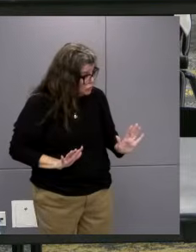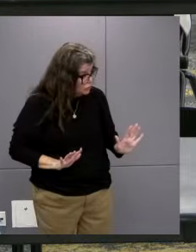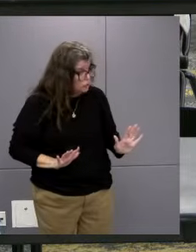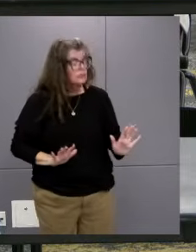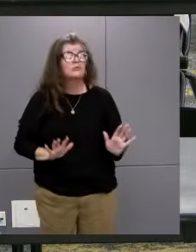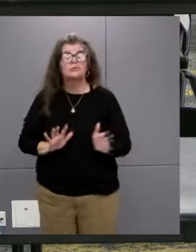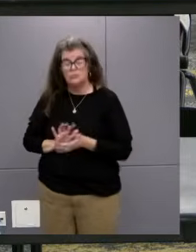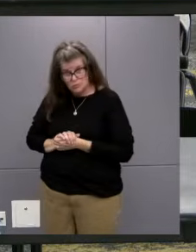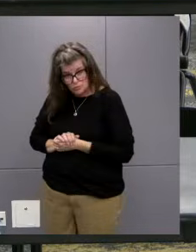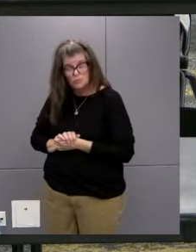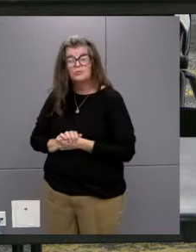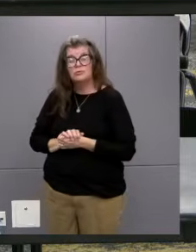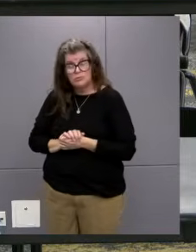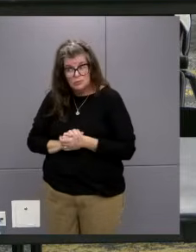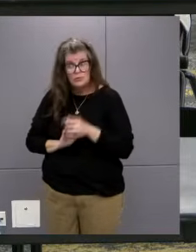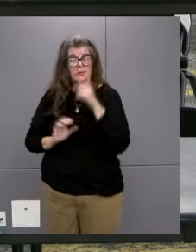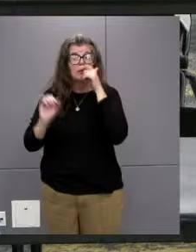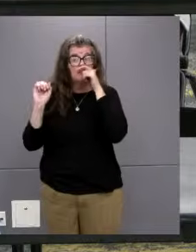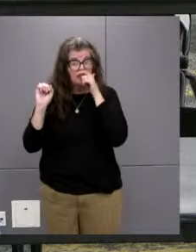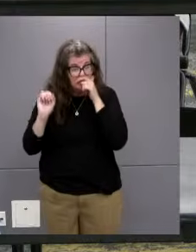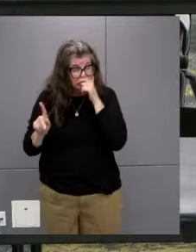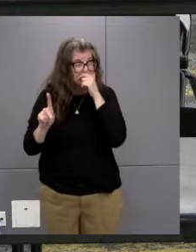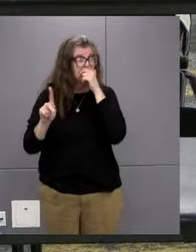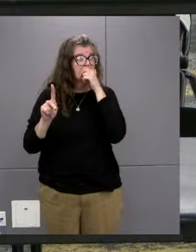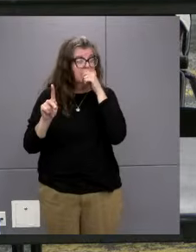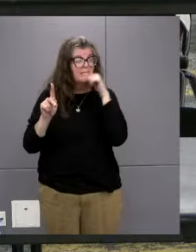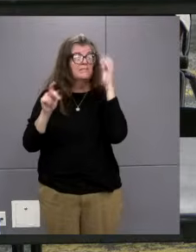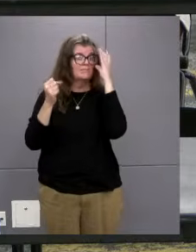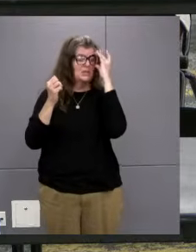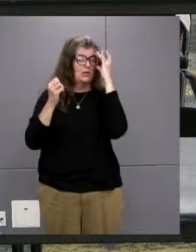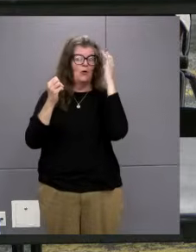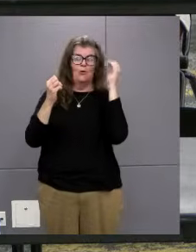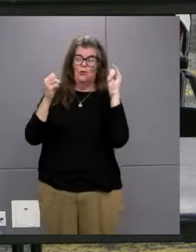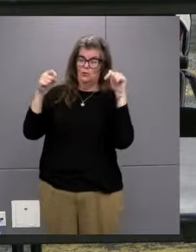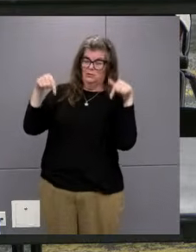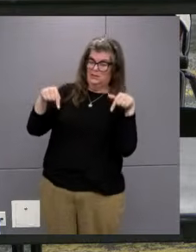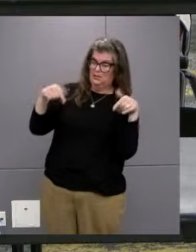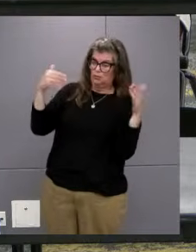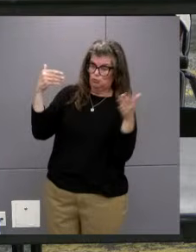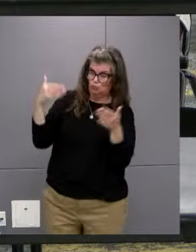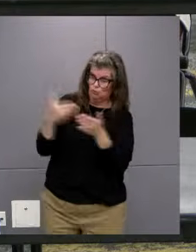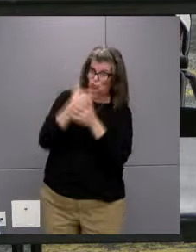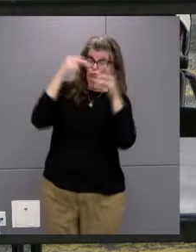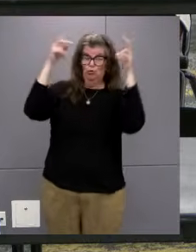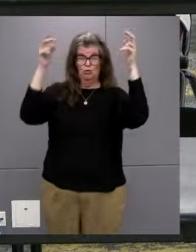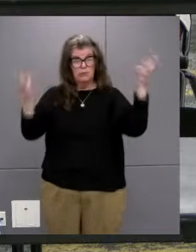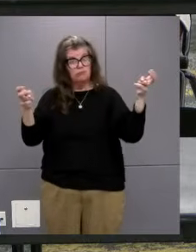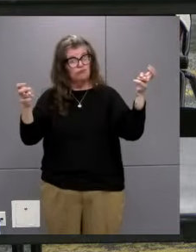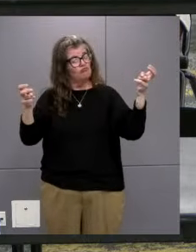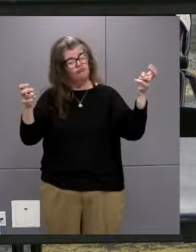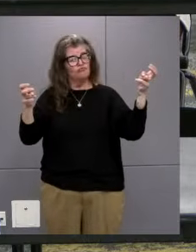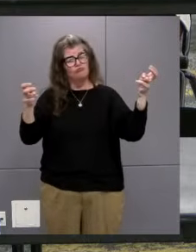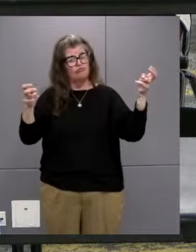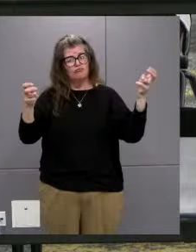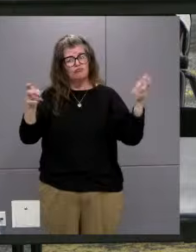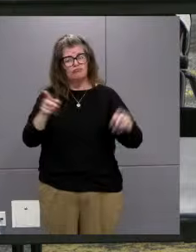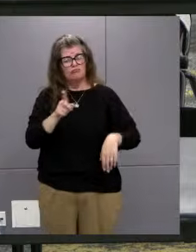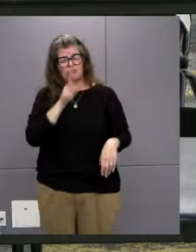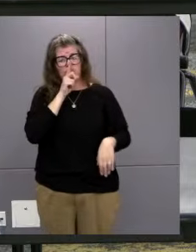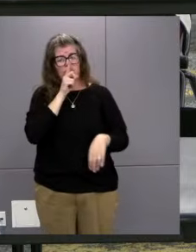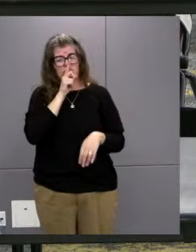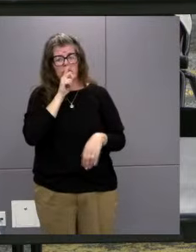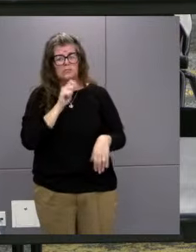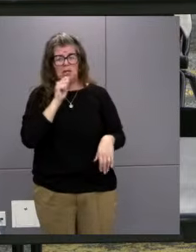I did. Okay, so then this is not a new issue. I mean, my stance on this